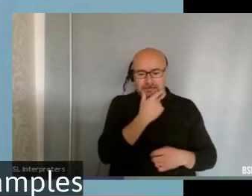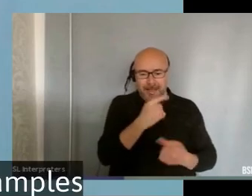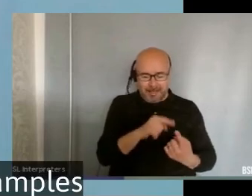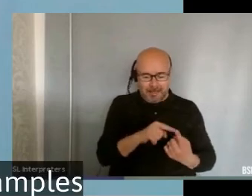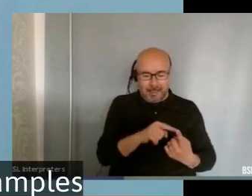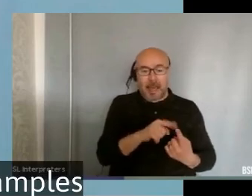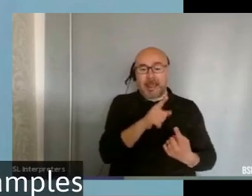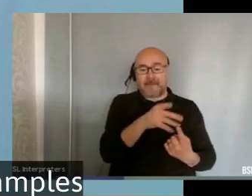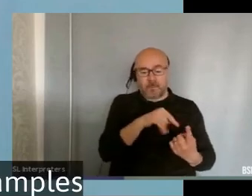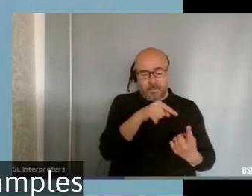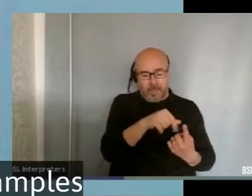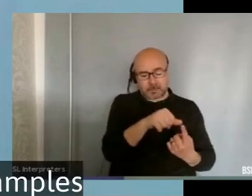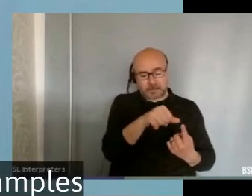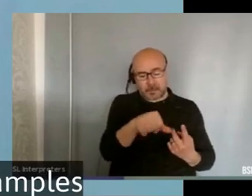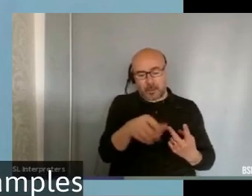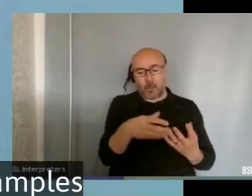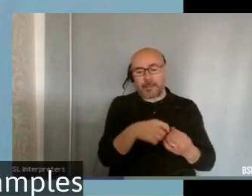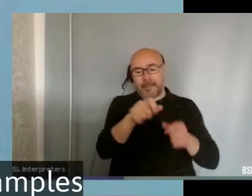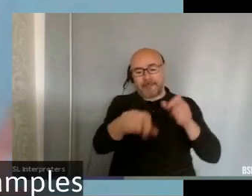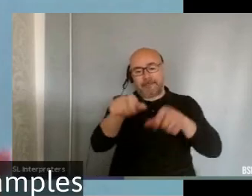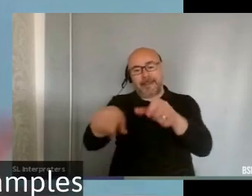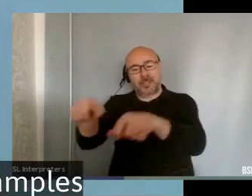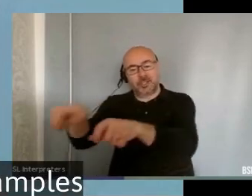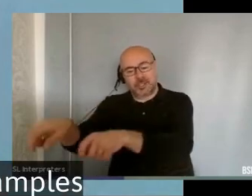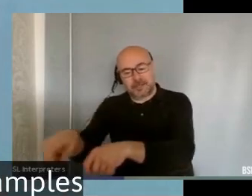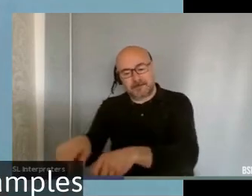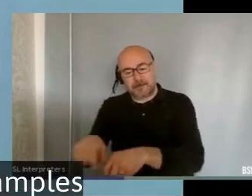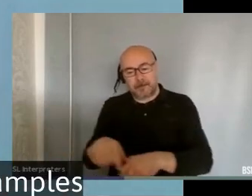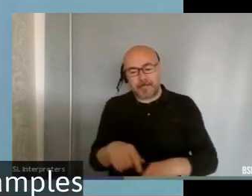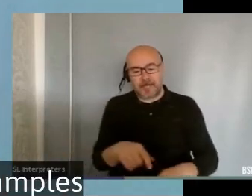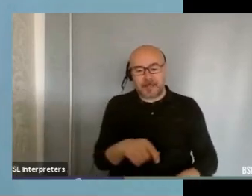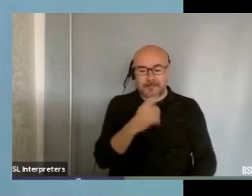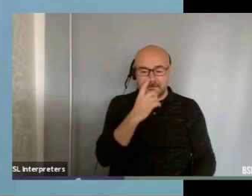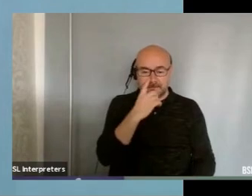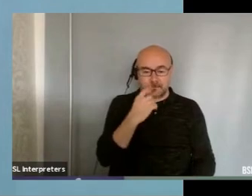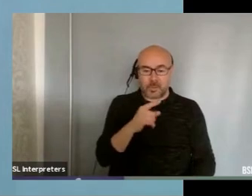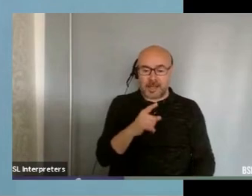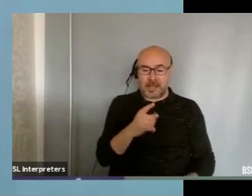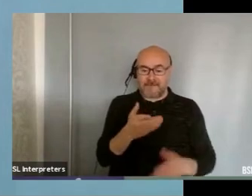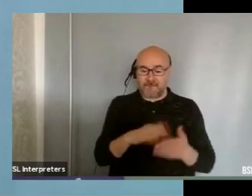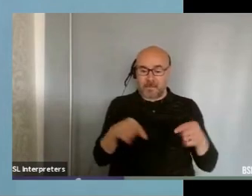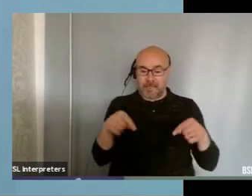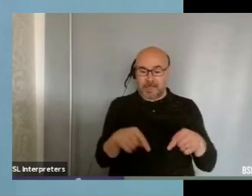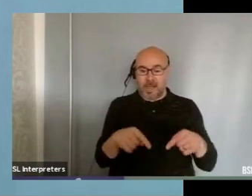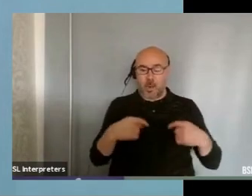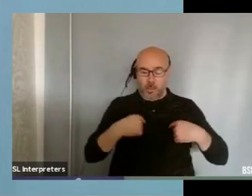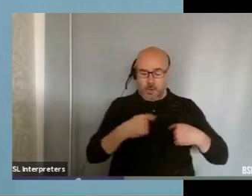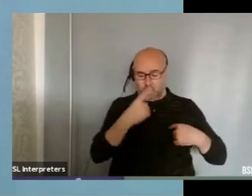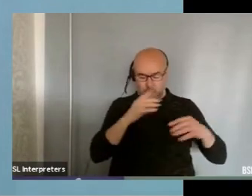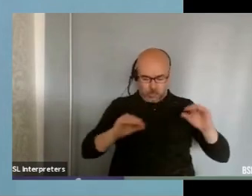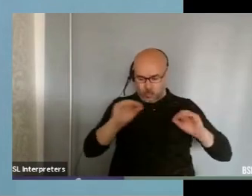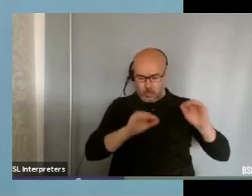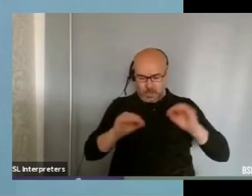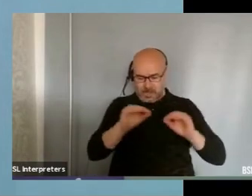I think particularly some of the examples that you gave of pulling all these pieces together could allow us to start to map out